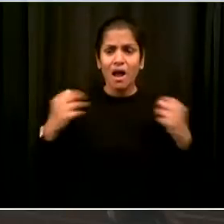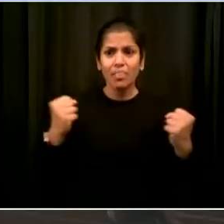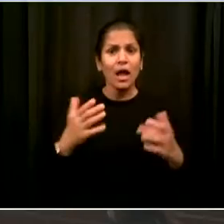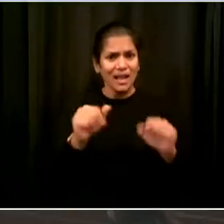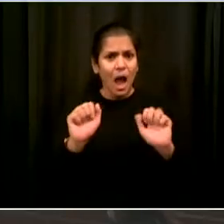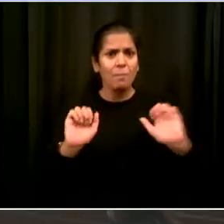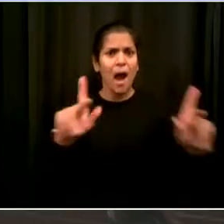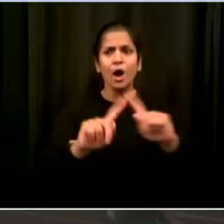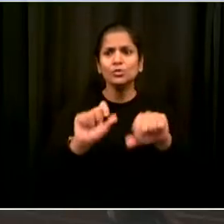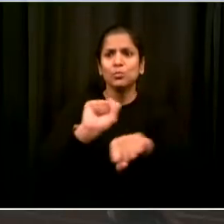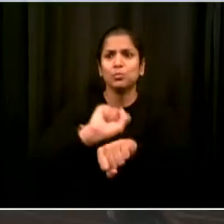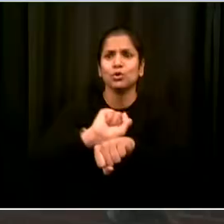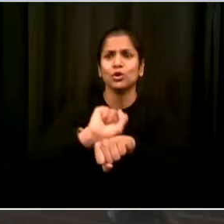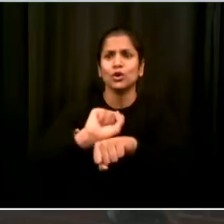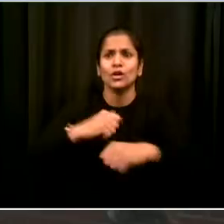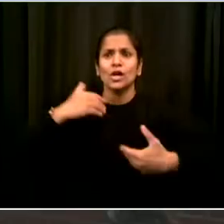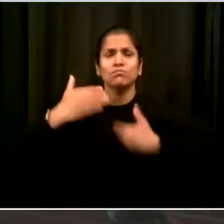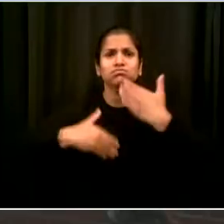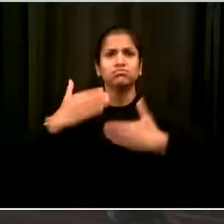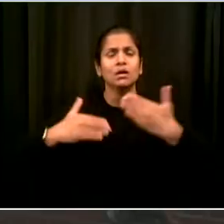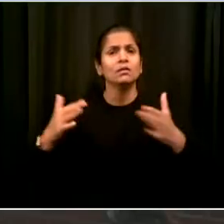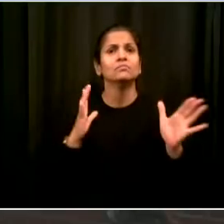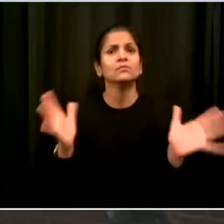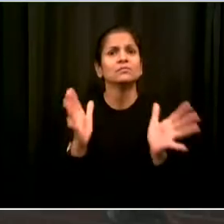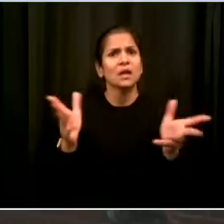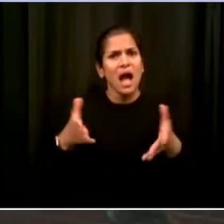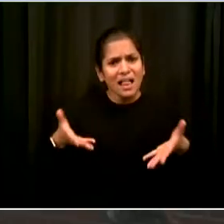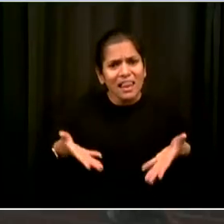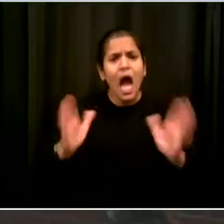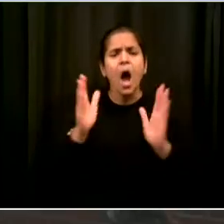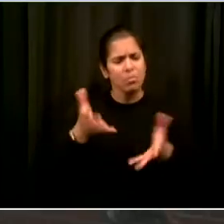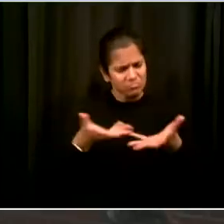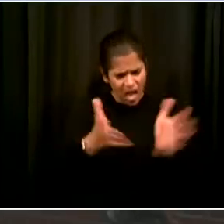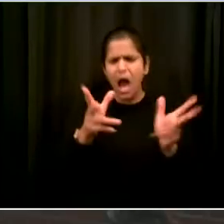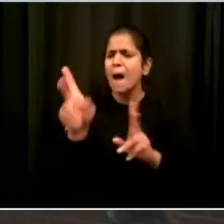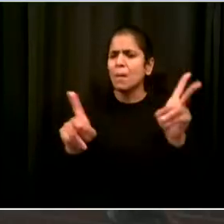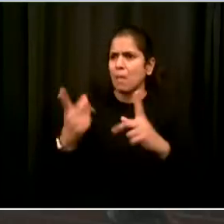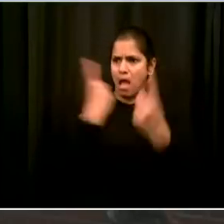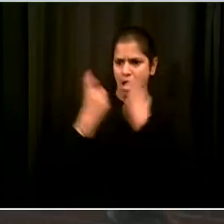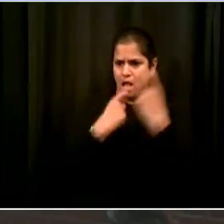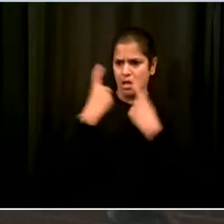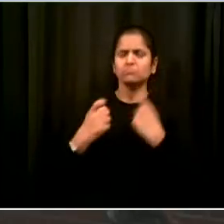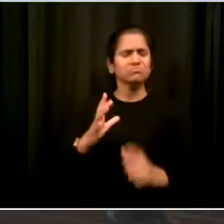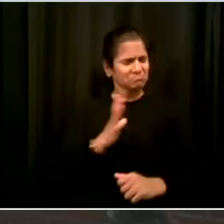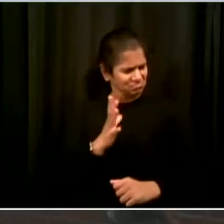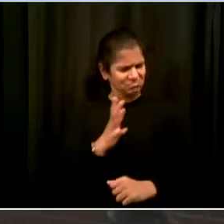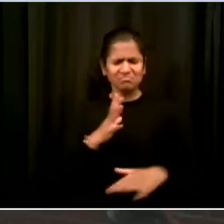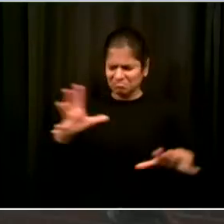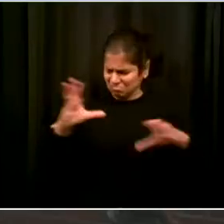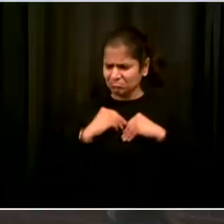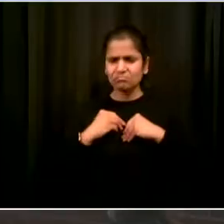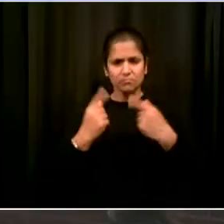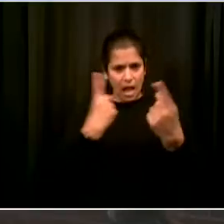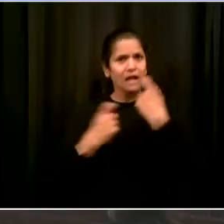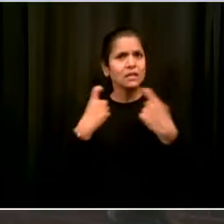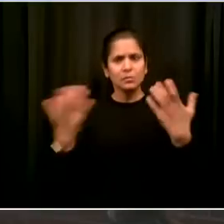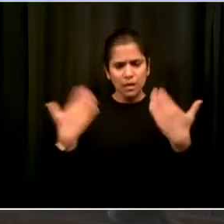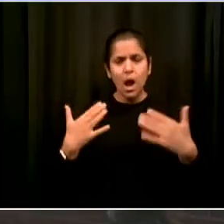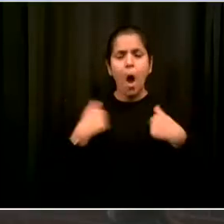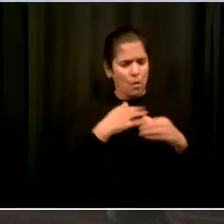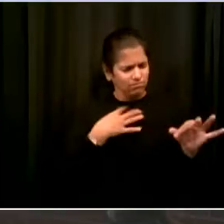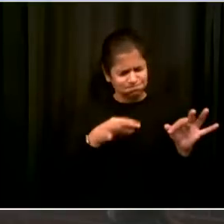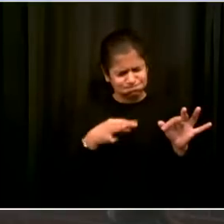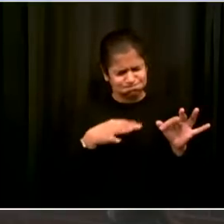trainer model for community partners to host webinars about COVID-19 vaccine and engage trusted messengers to